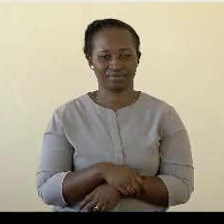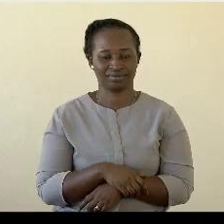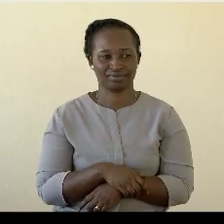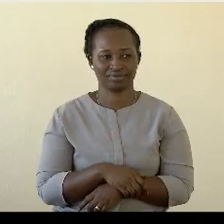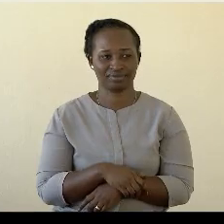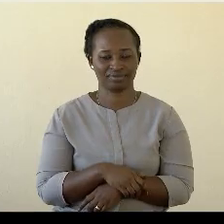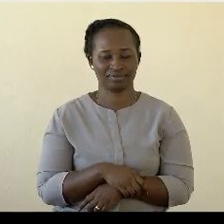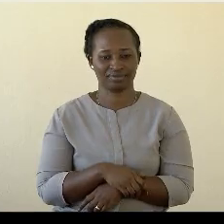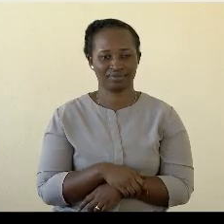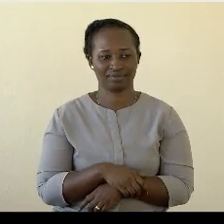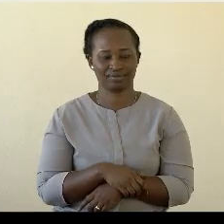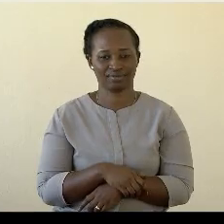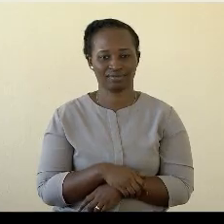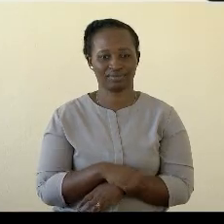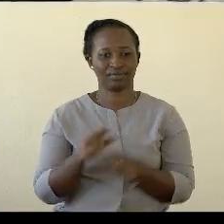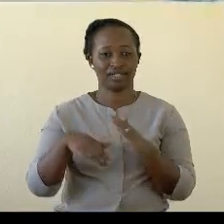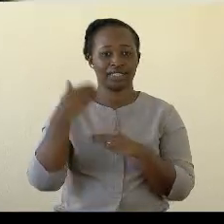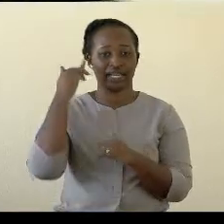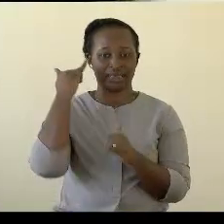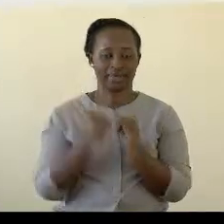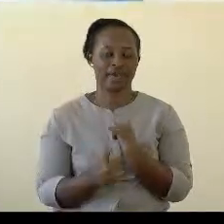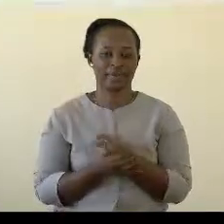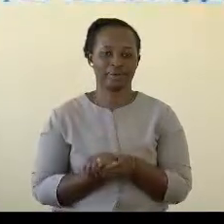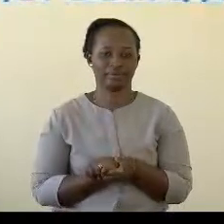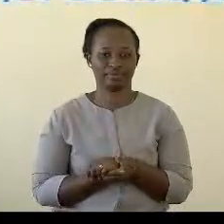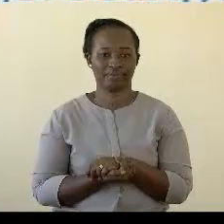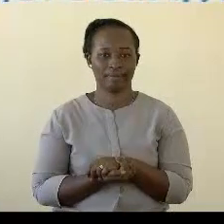that. And lastly,